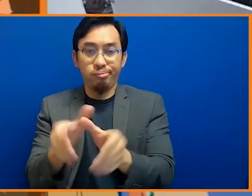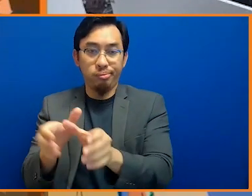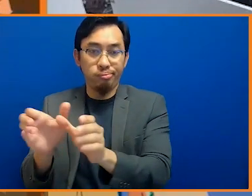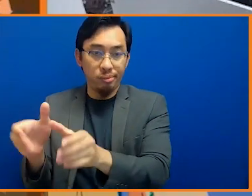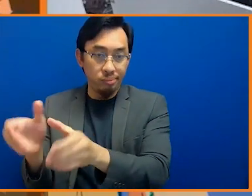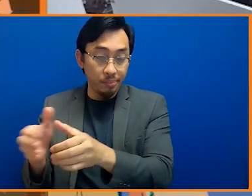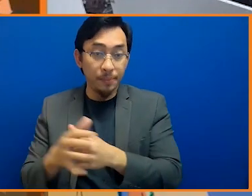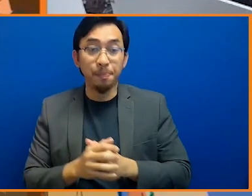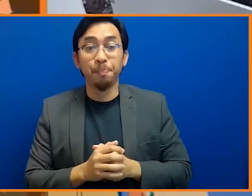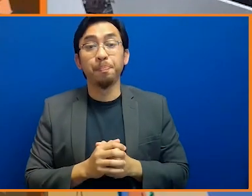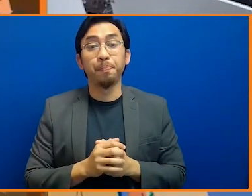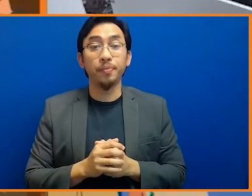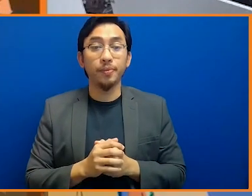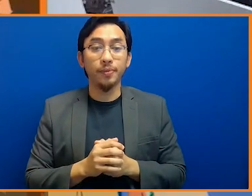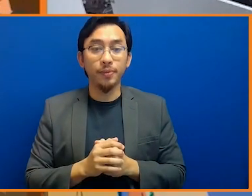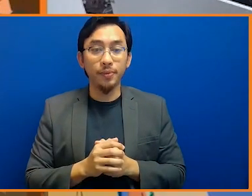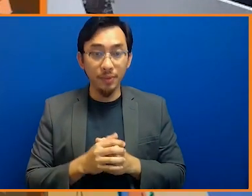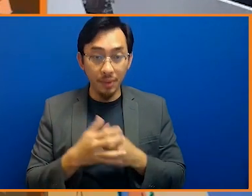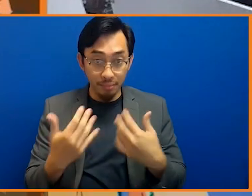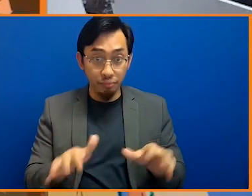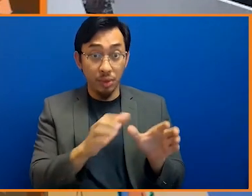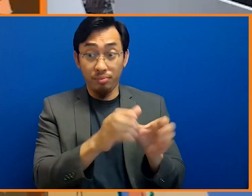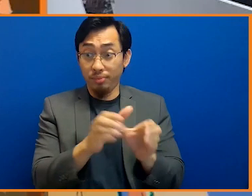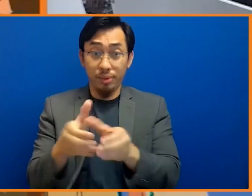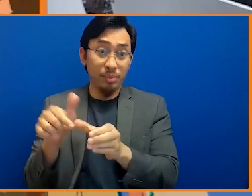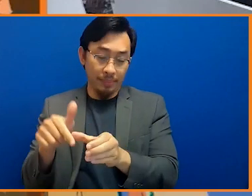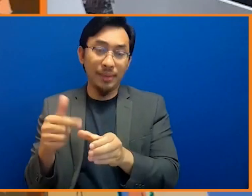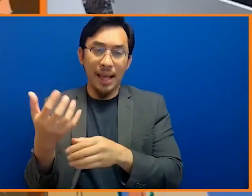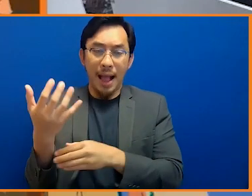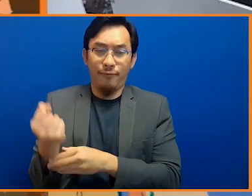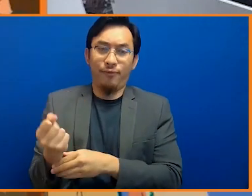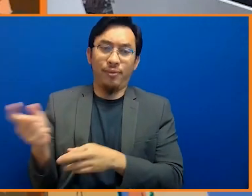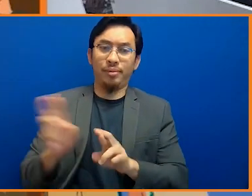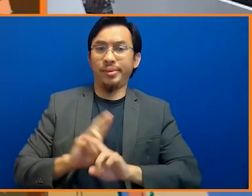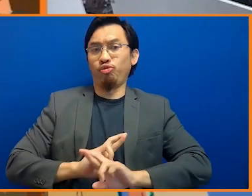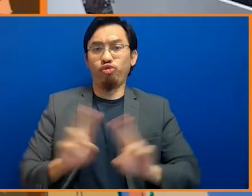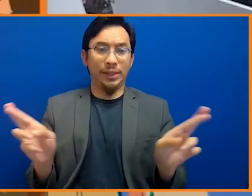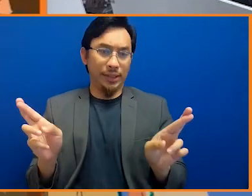upon the room that already provided.